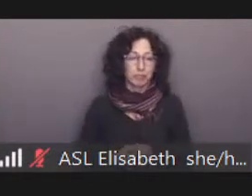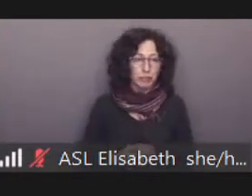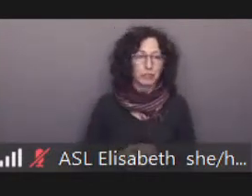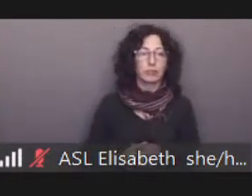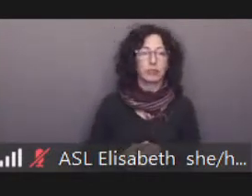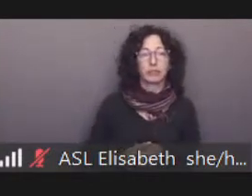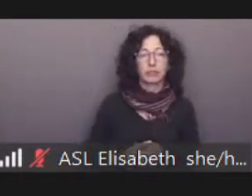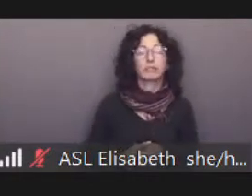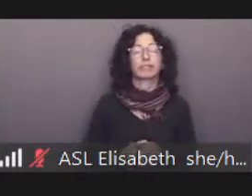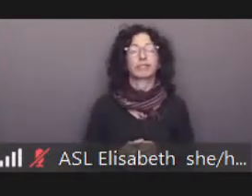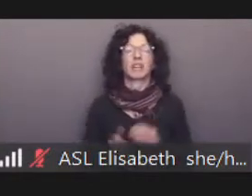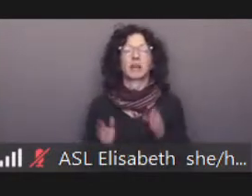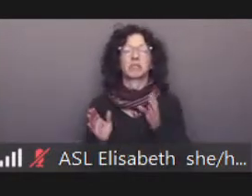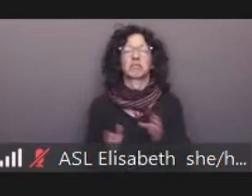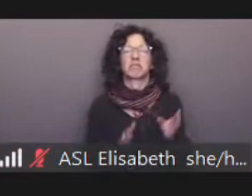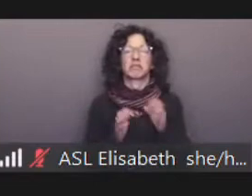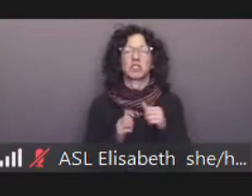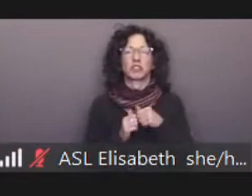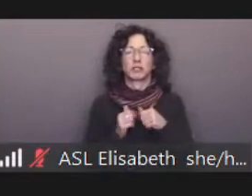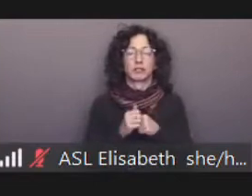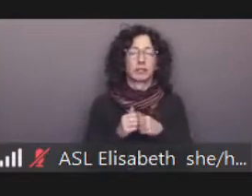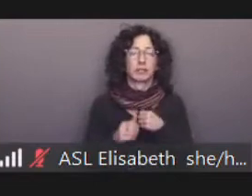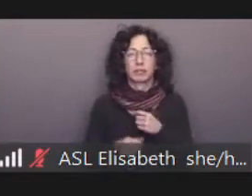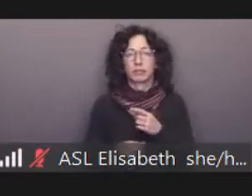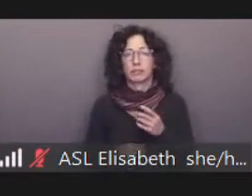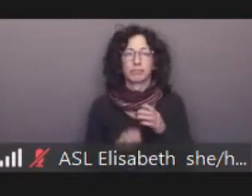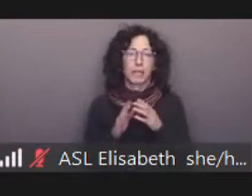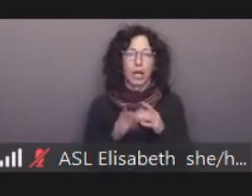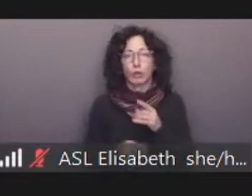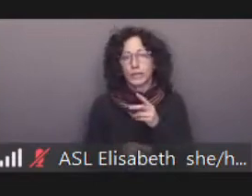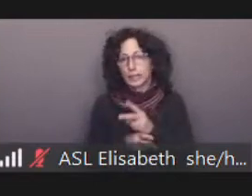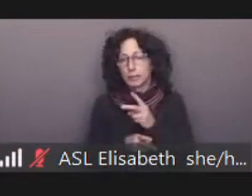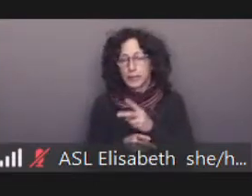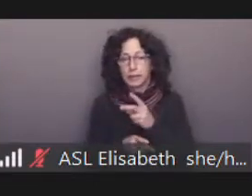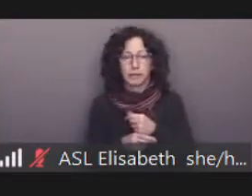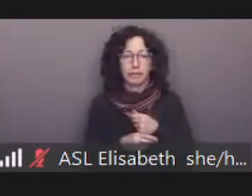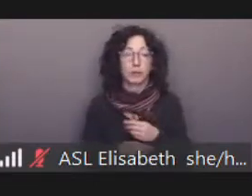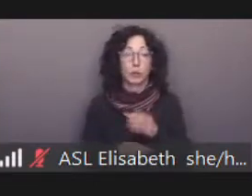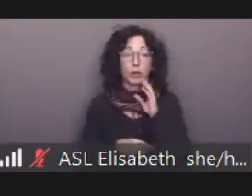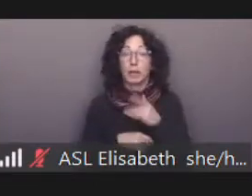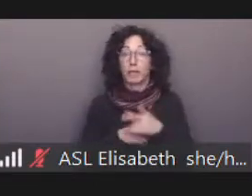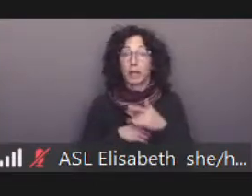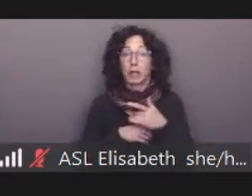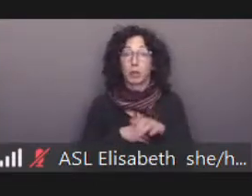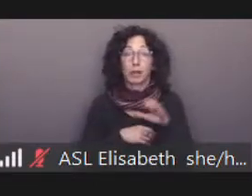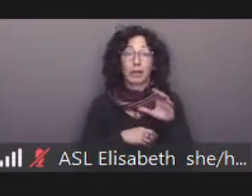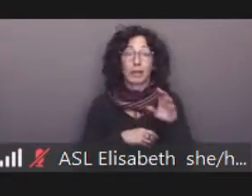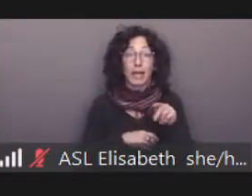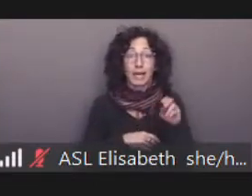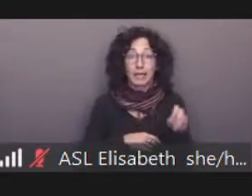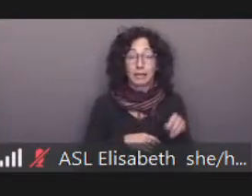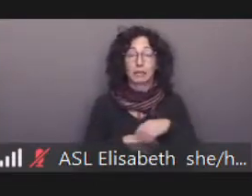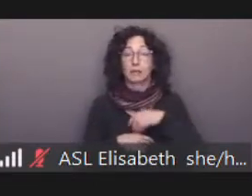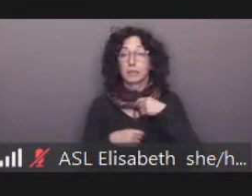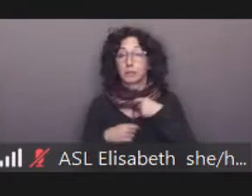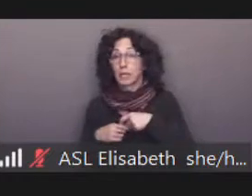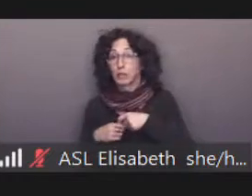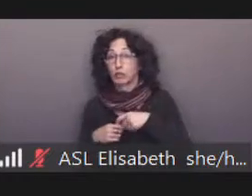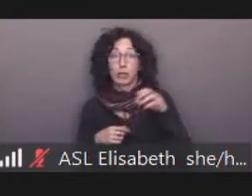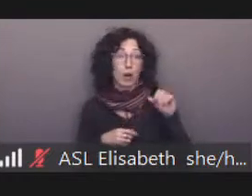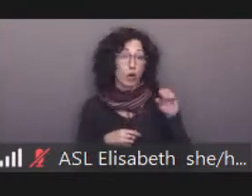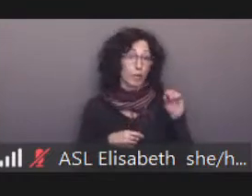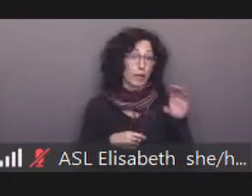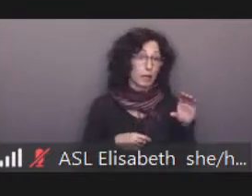When this announcement finishes, language interpretation will be available in Cantonese, Spanish, Arabic, Vietnamese,